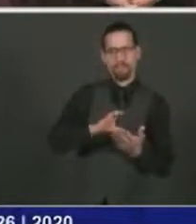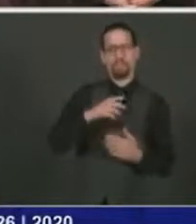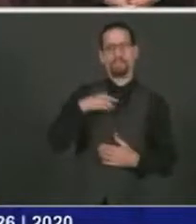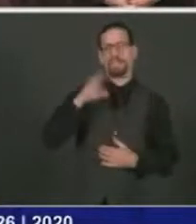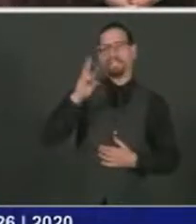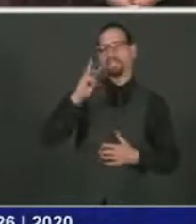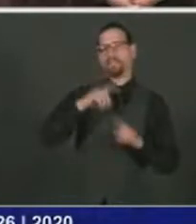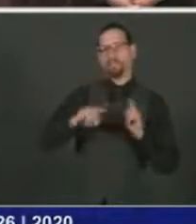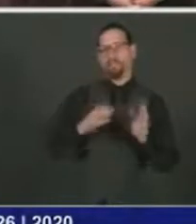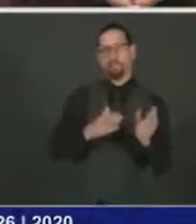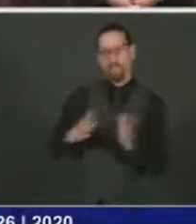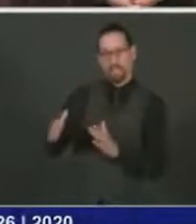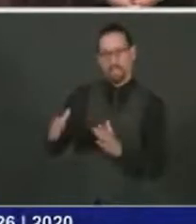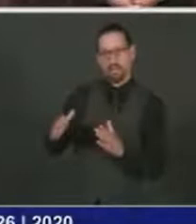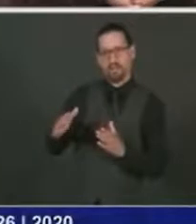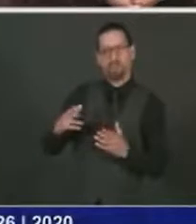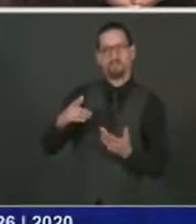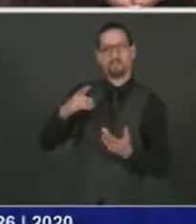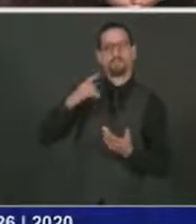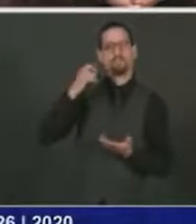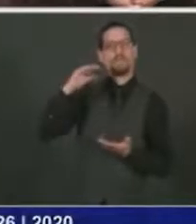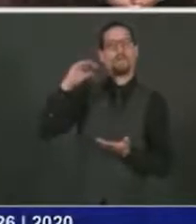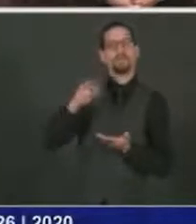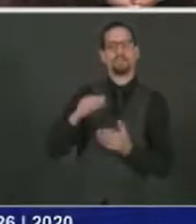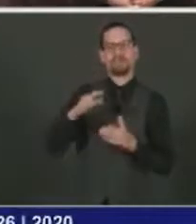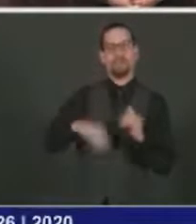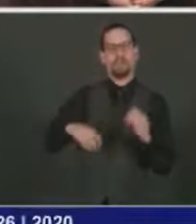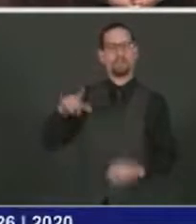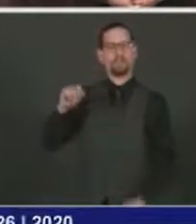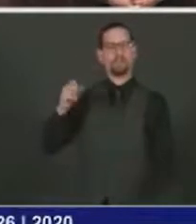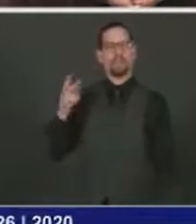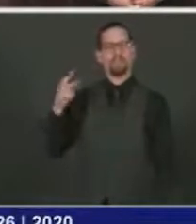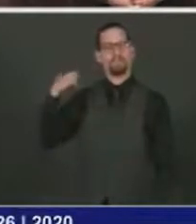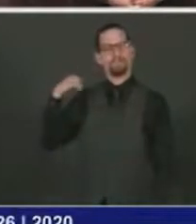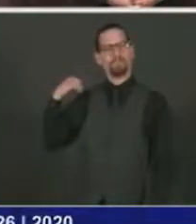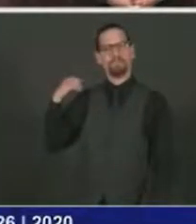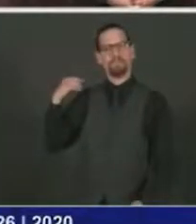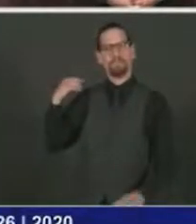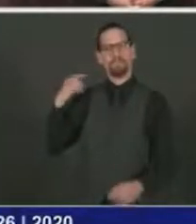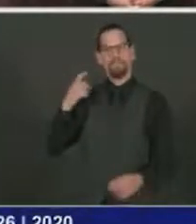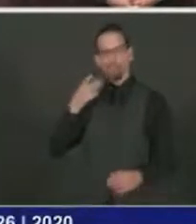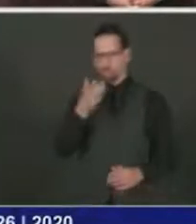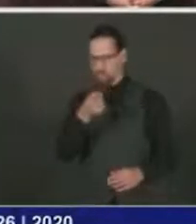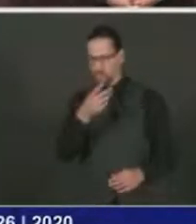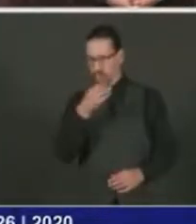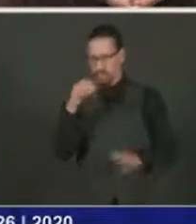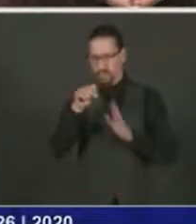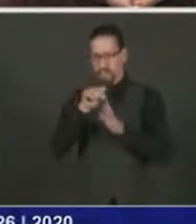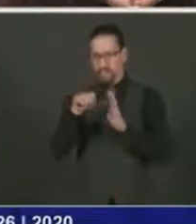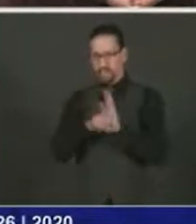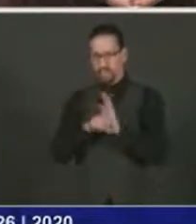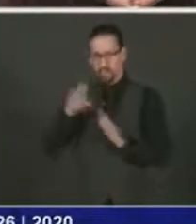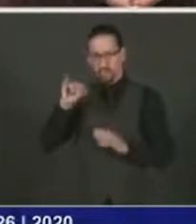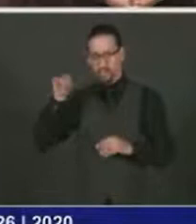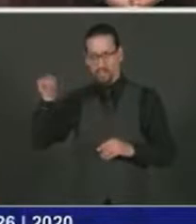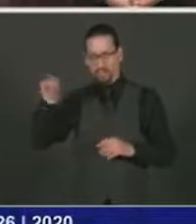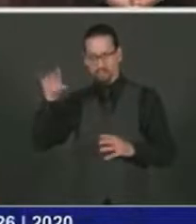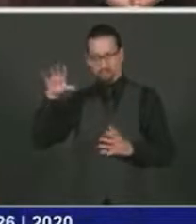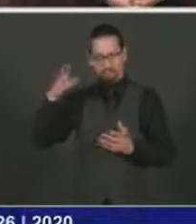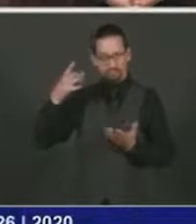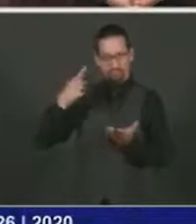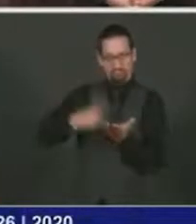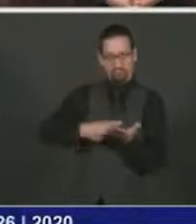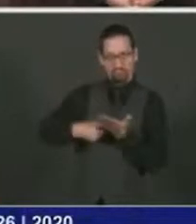status since 2012. As the principal architect of pension reform, are you or is the state of Rhode Island involved in any substantial conversation